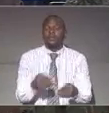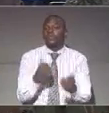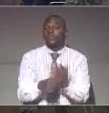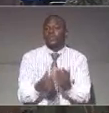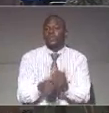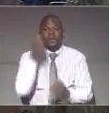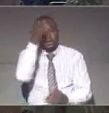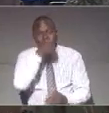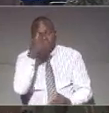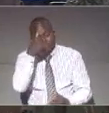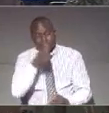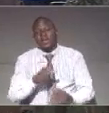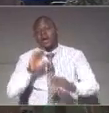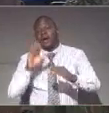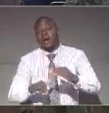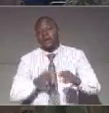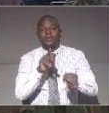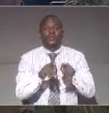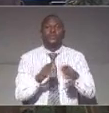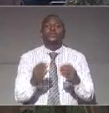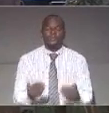has actually been underpopulation.